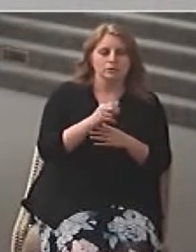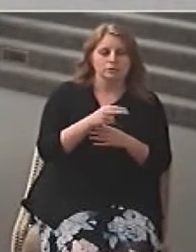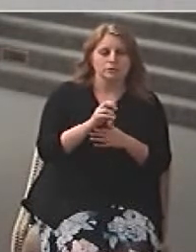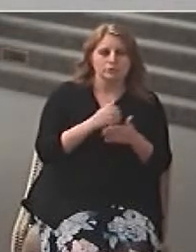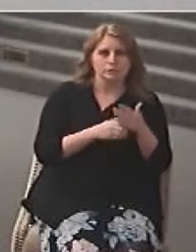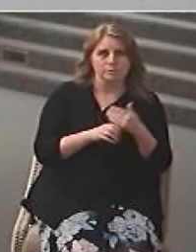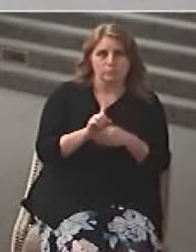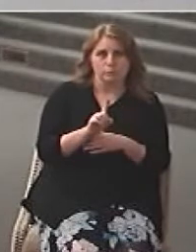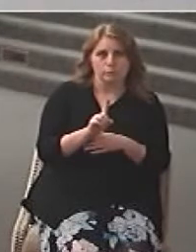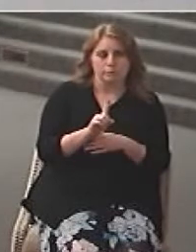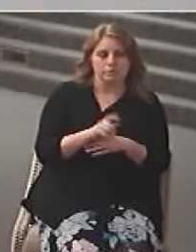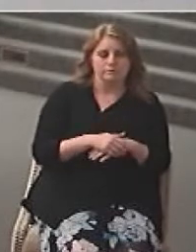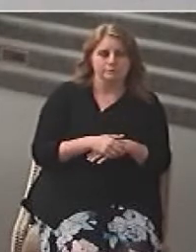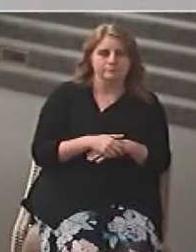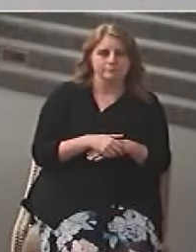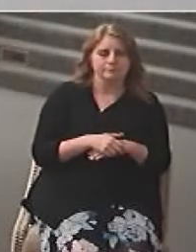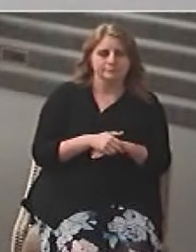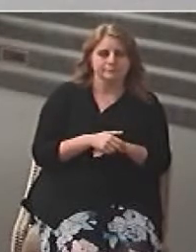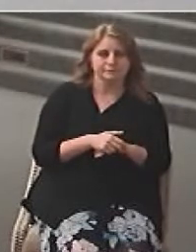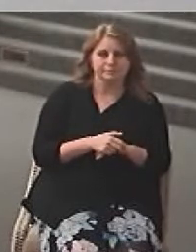1.